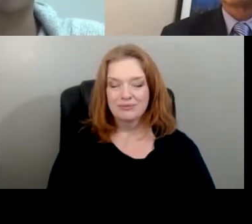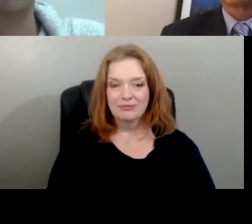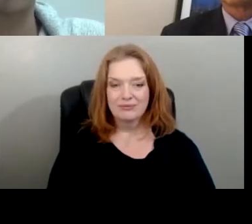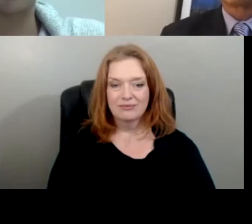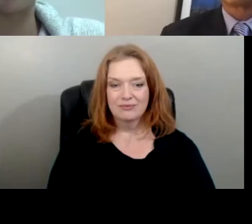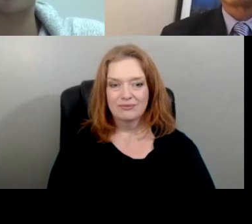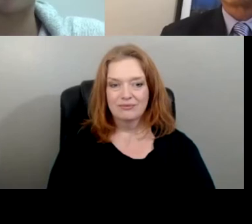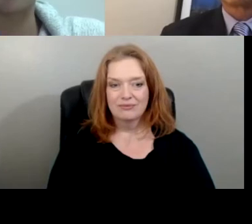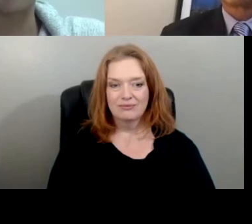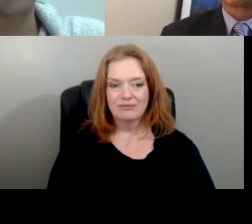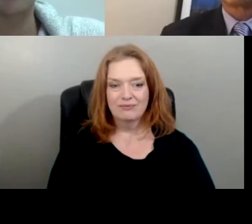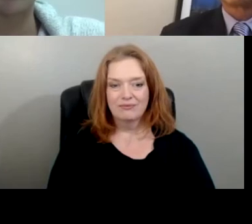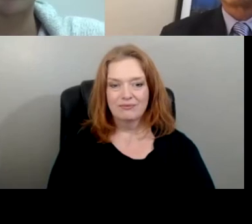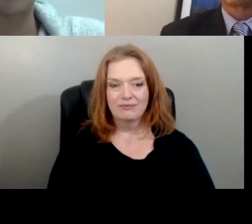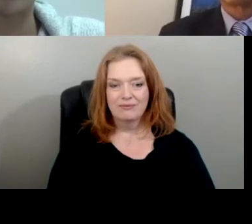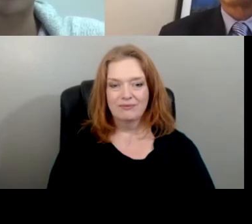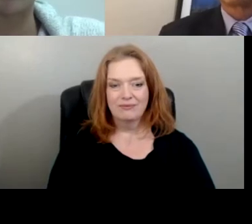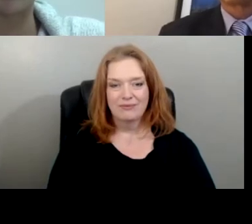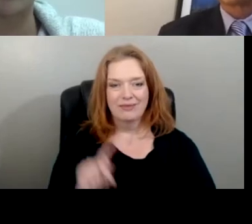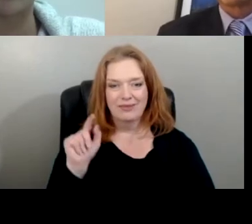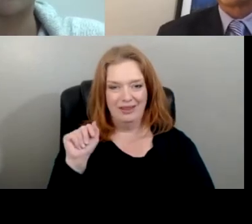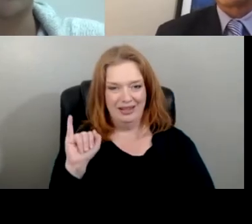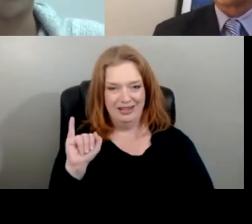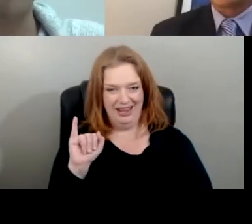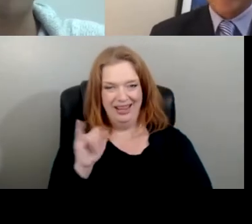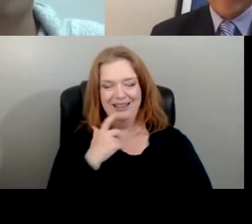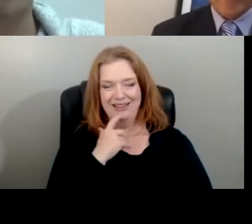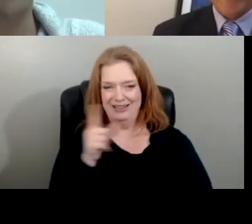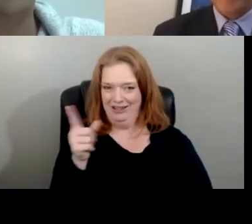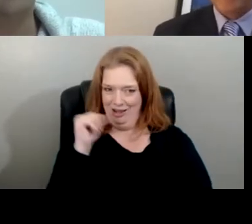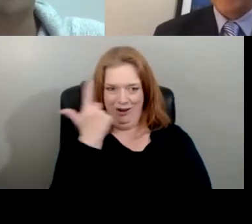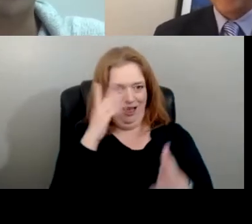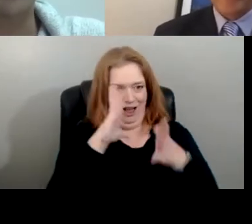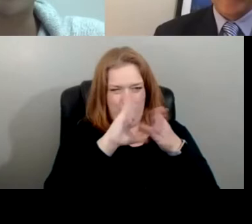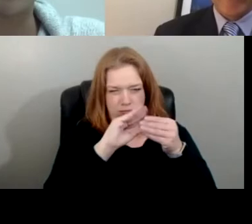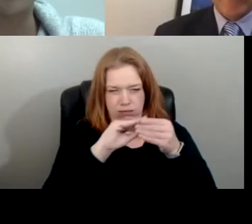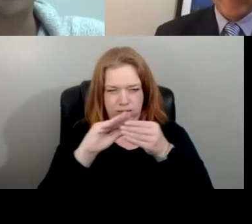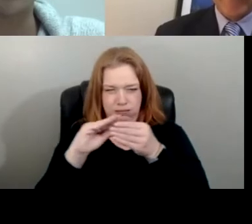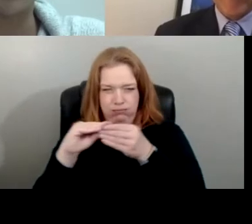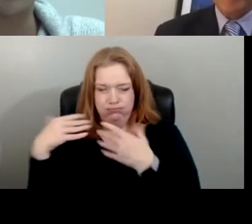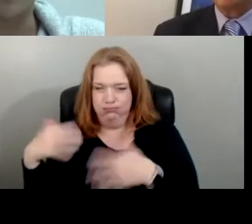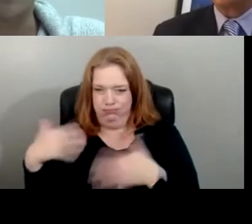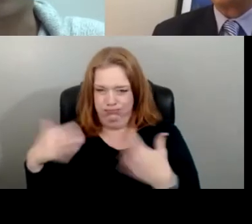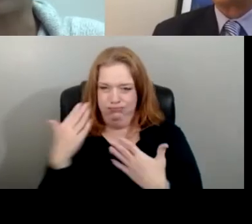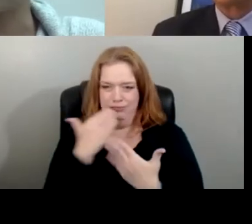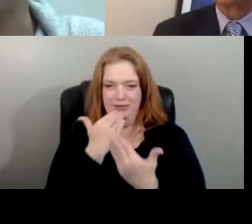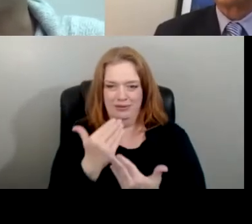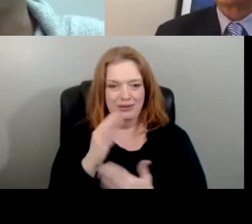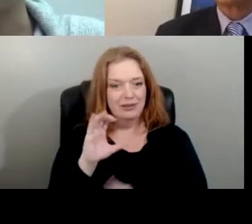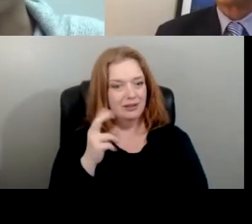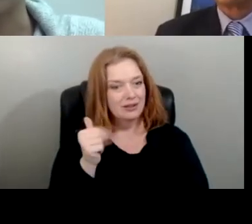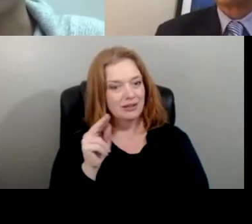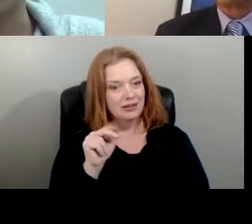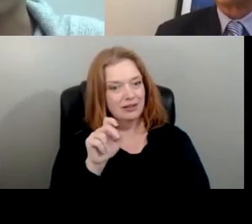Excellent. Yeah, y'all went in. Thank you for that. I love that. This is the best part. Yeah, Chantel, I welcome any of your comments at